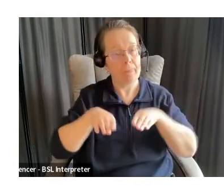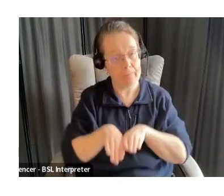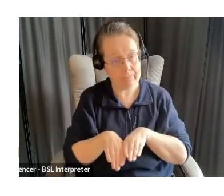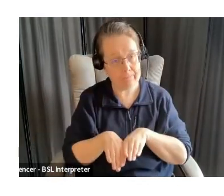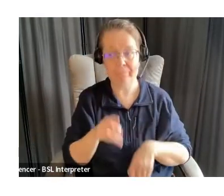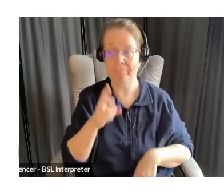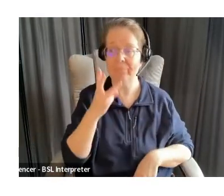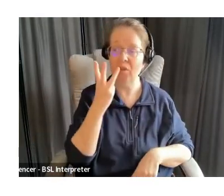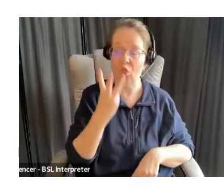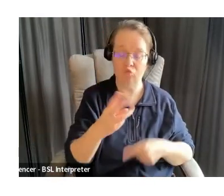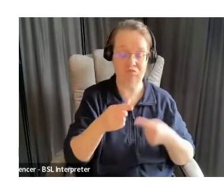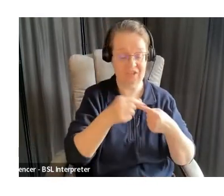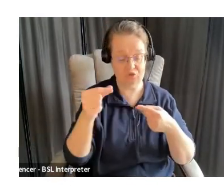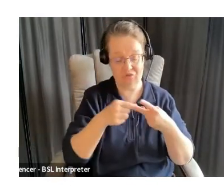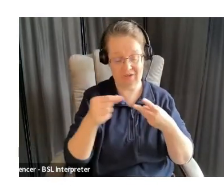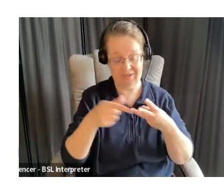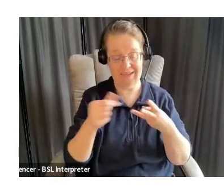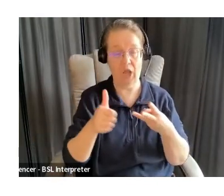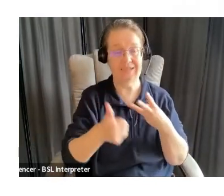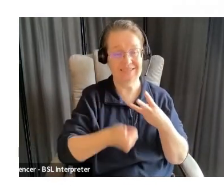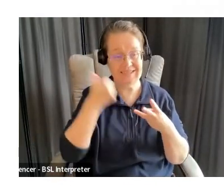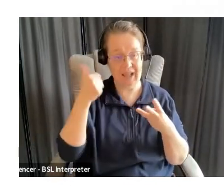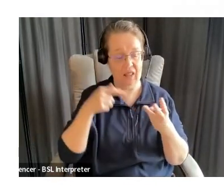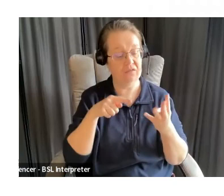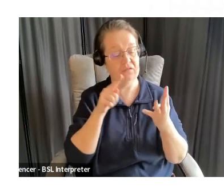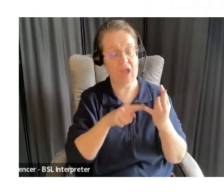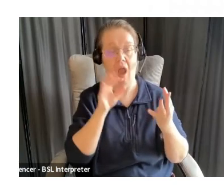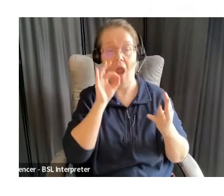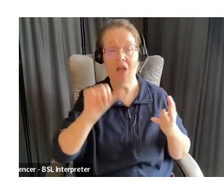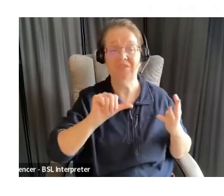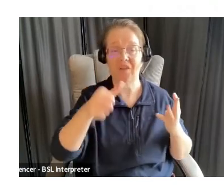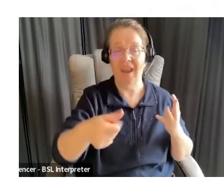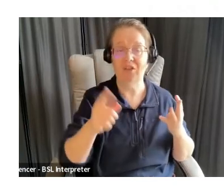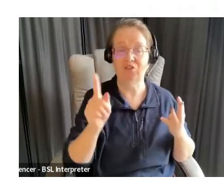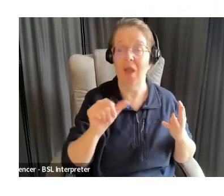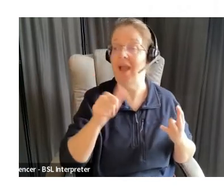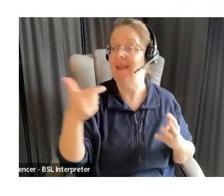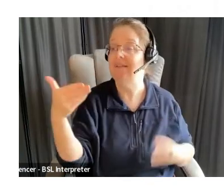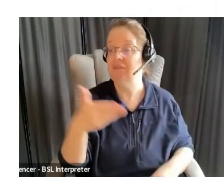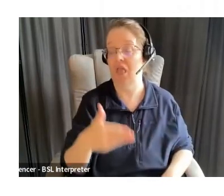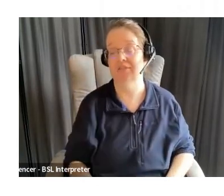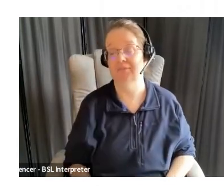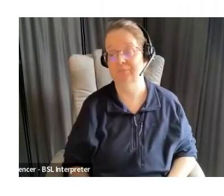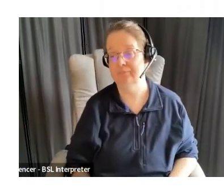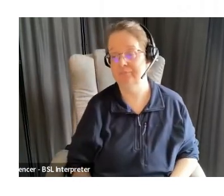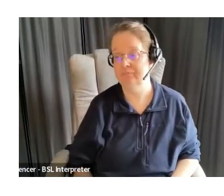or skills, ask for the next steps. It's as simple as that. Next slide, Toby.